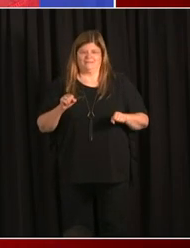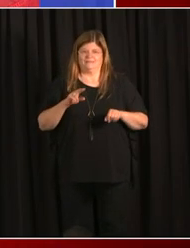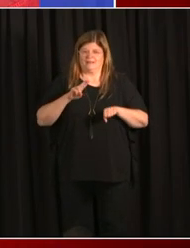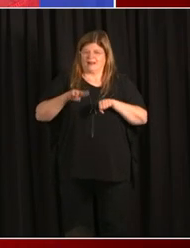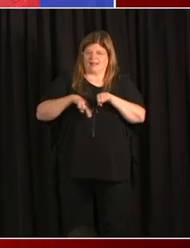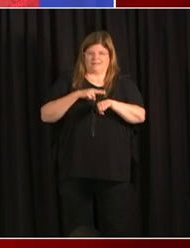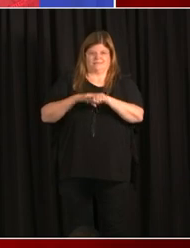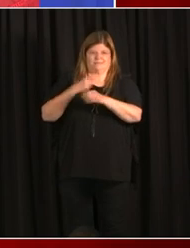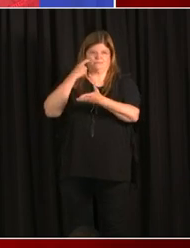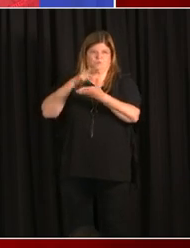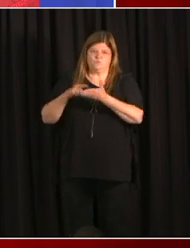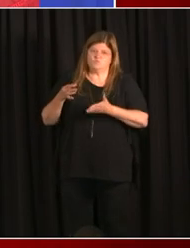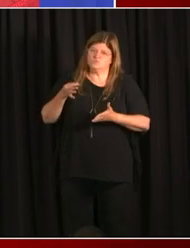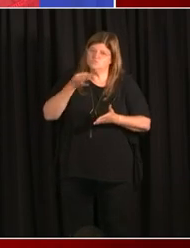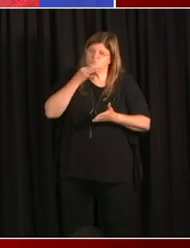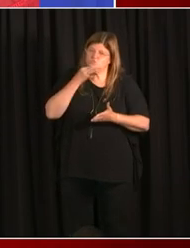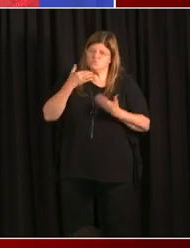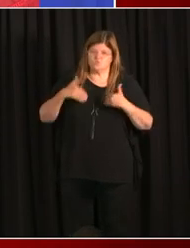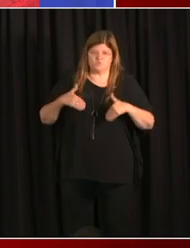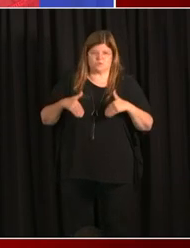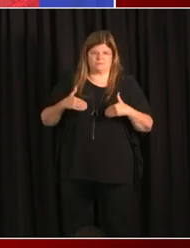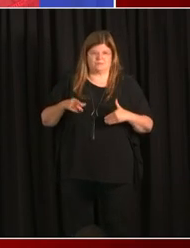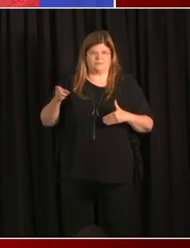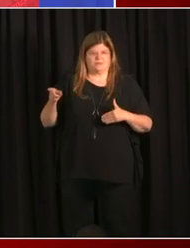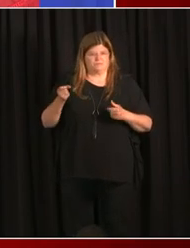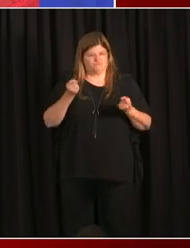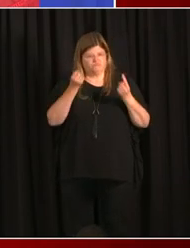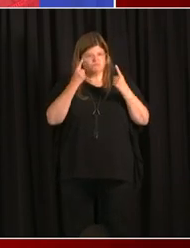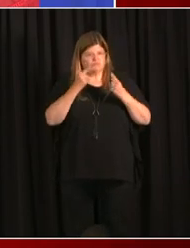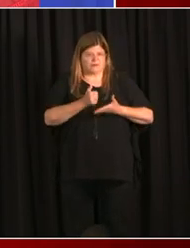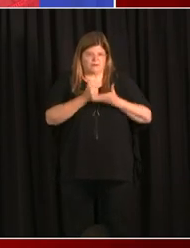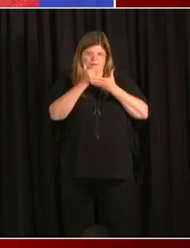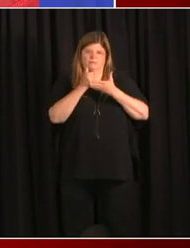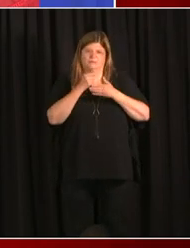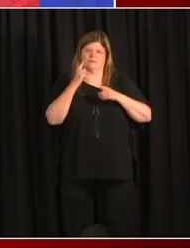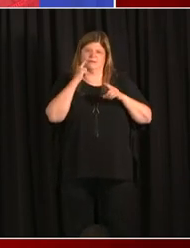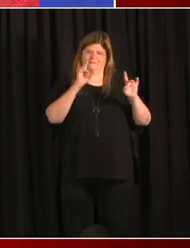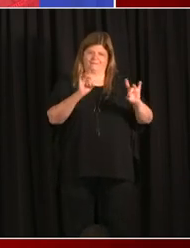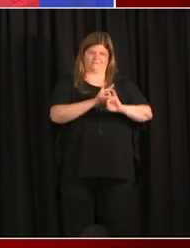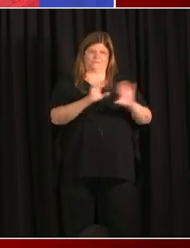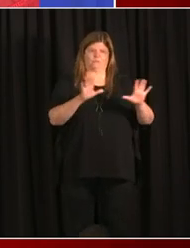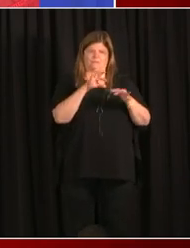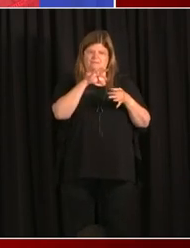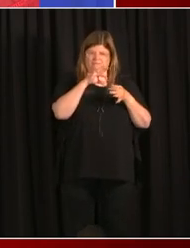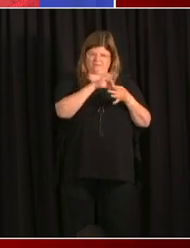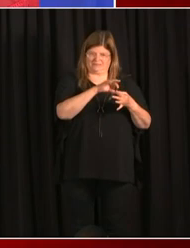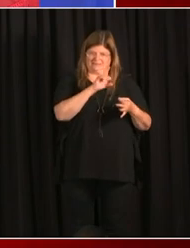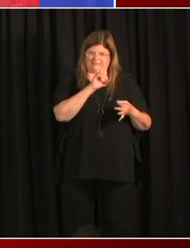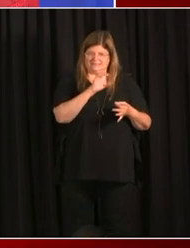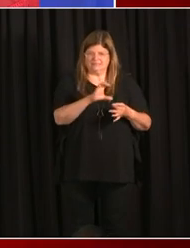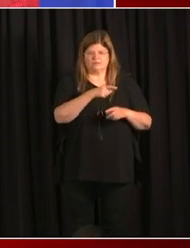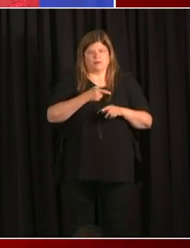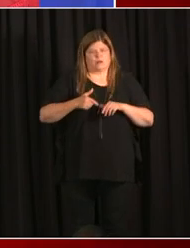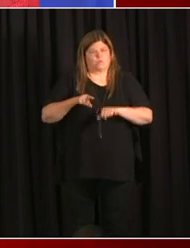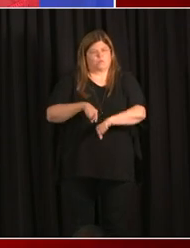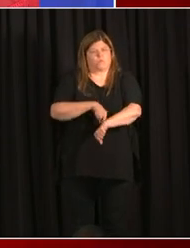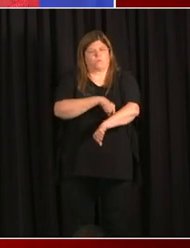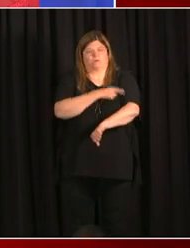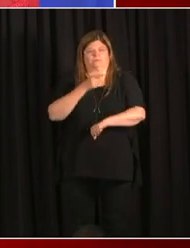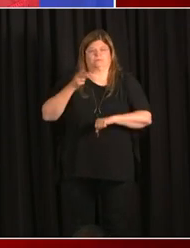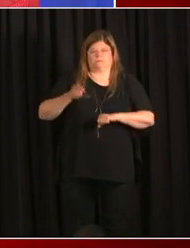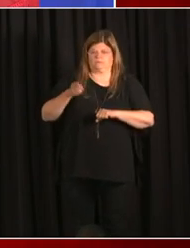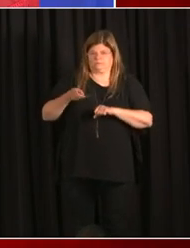national expert in understanding and treating violence as a public health issue. He has a long history working in